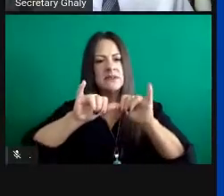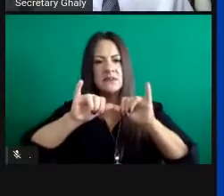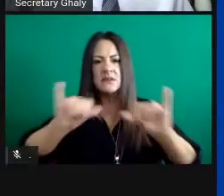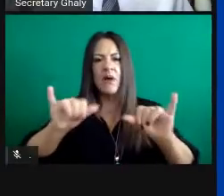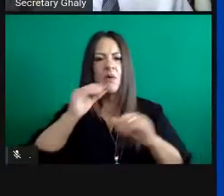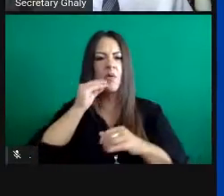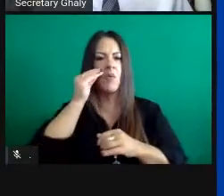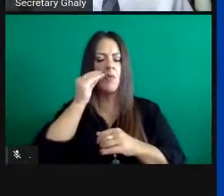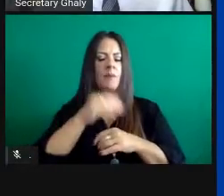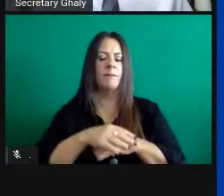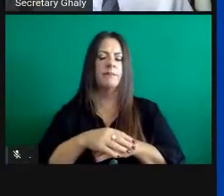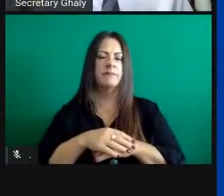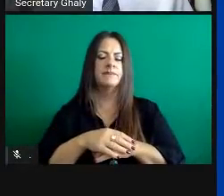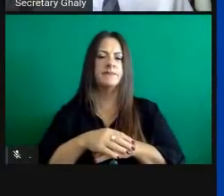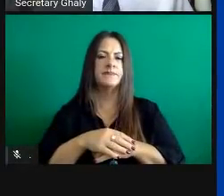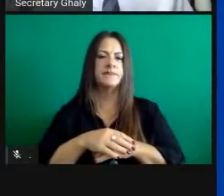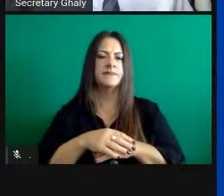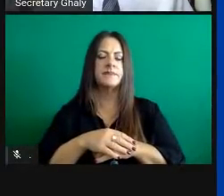this